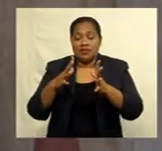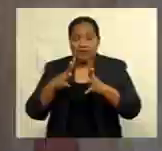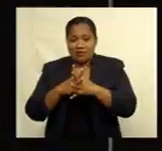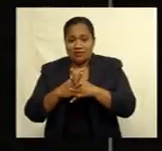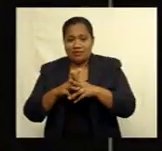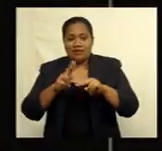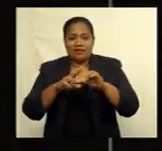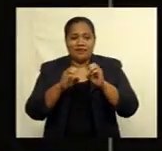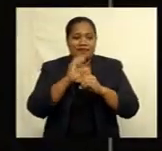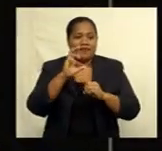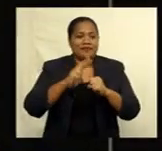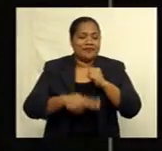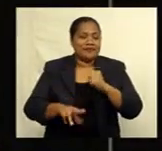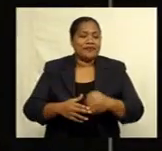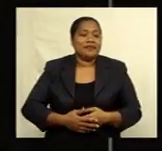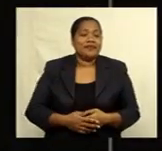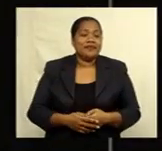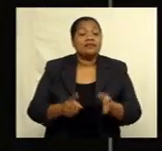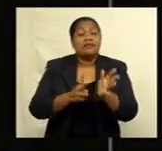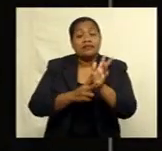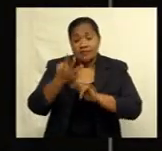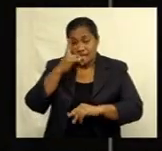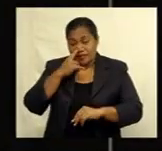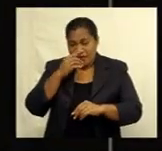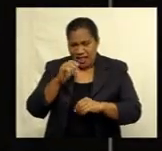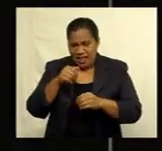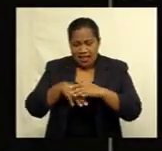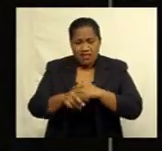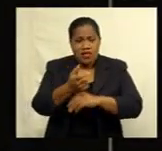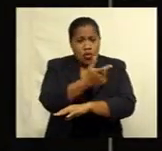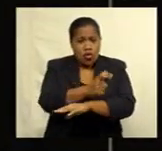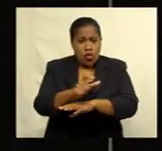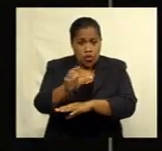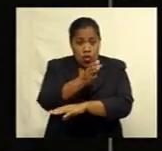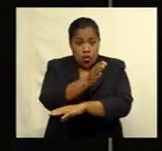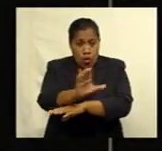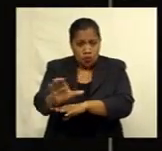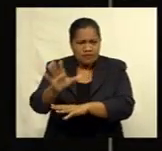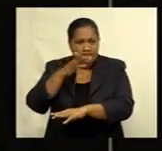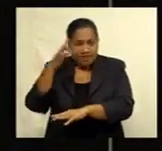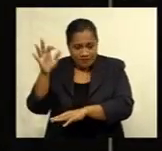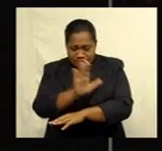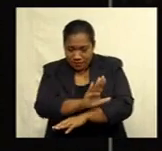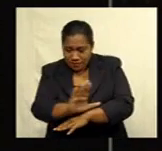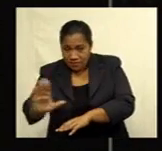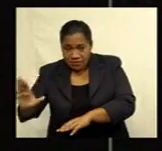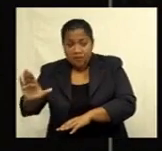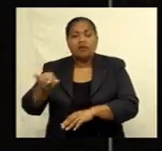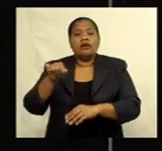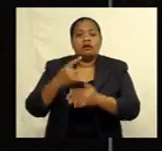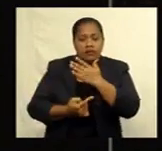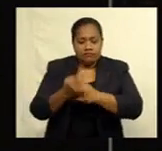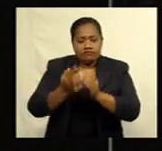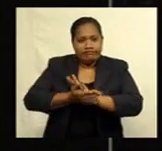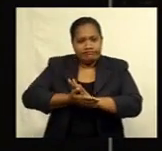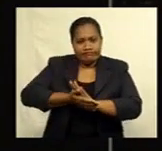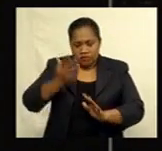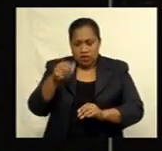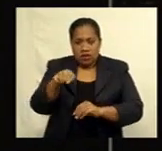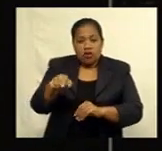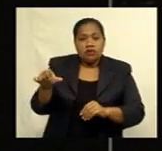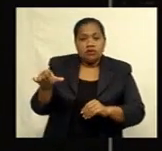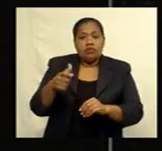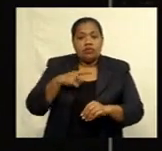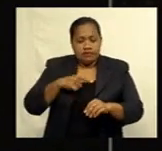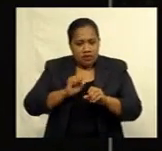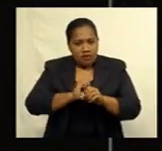FBC News. Villages along the Coral Coast are on high alert following COVID-safe practices should the containment border in